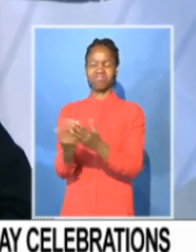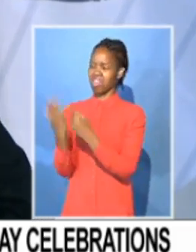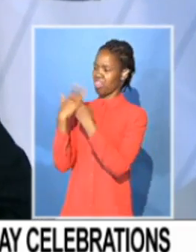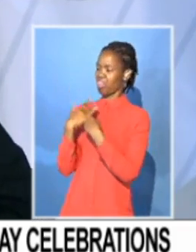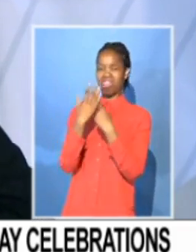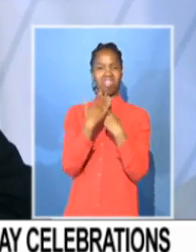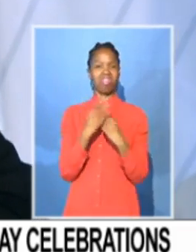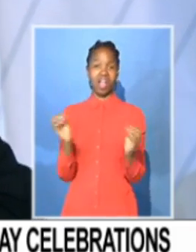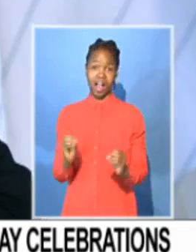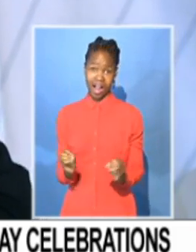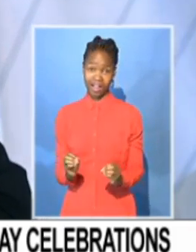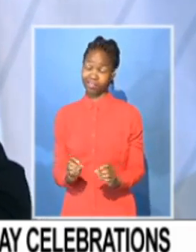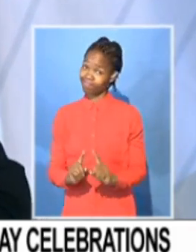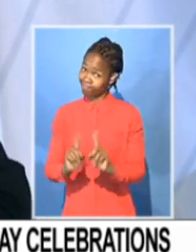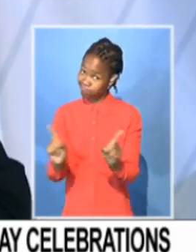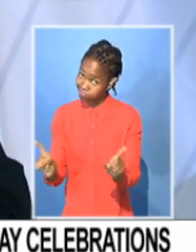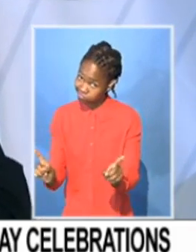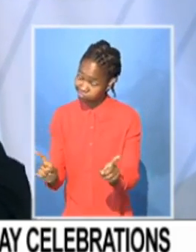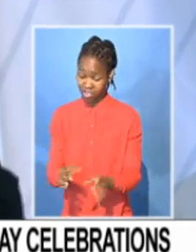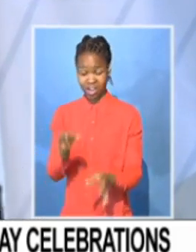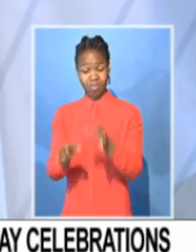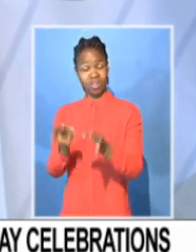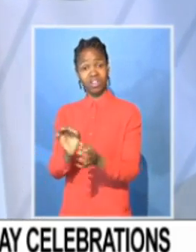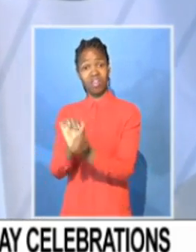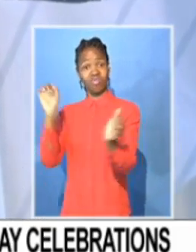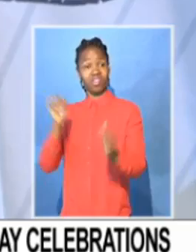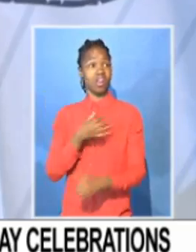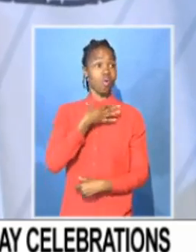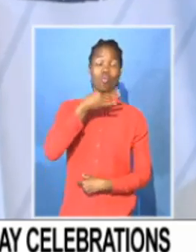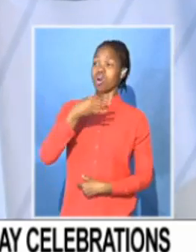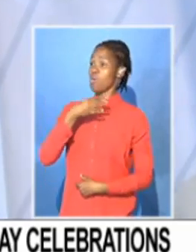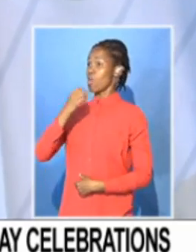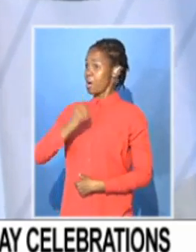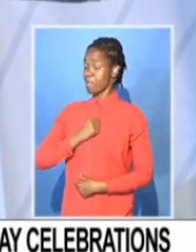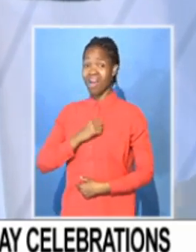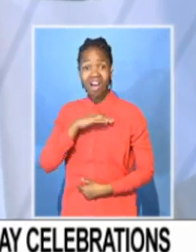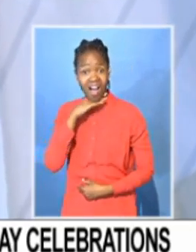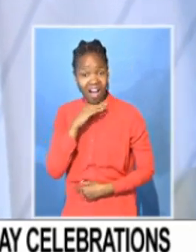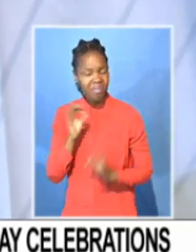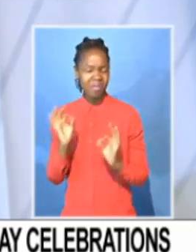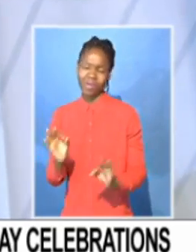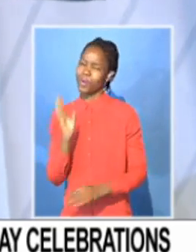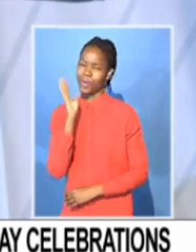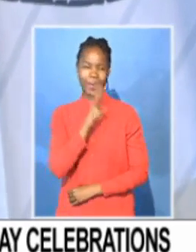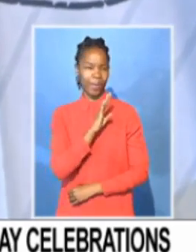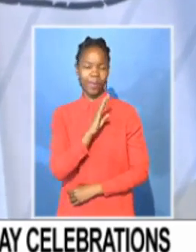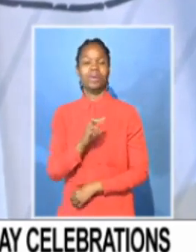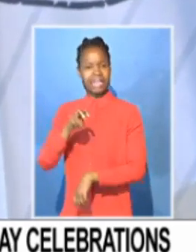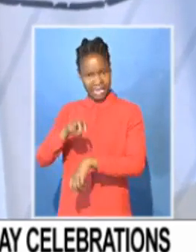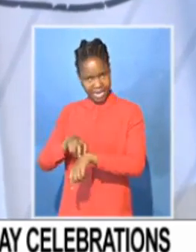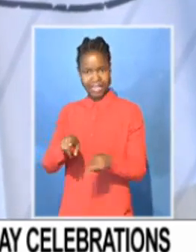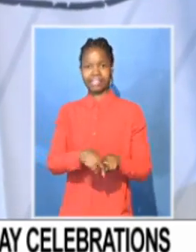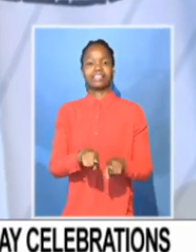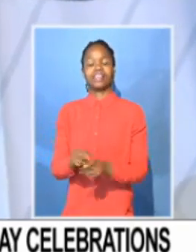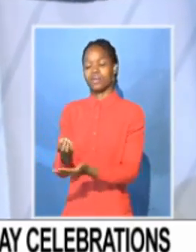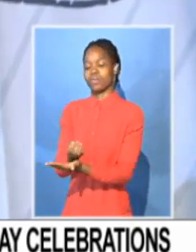But political freedom alone, without economic freedom, is not enough.